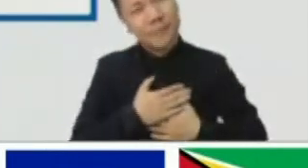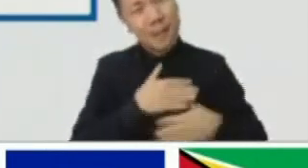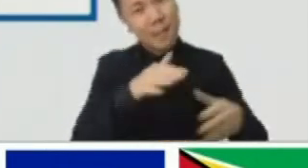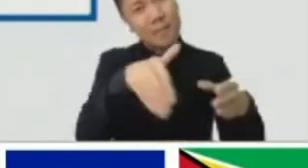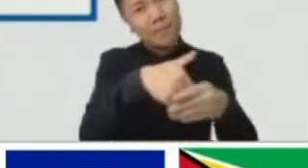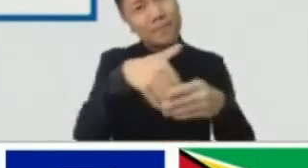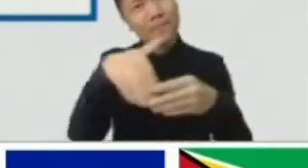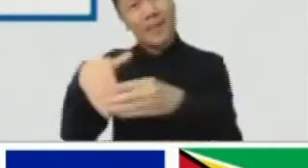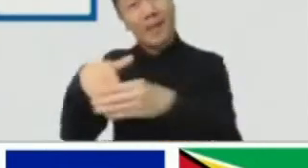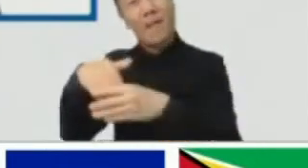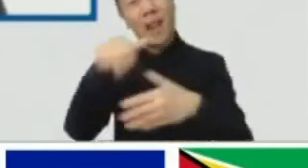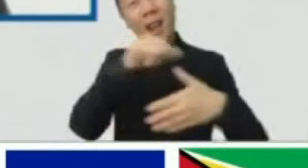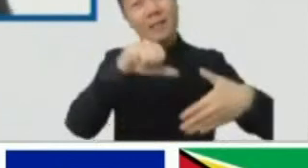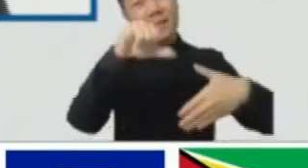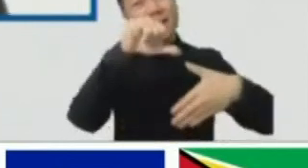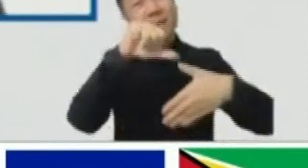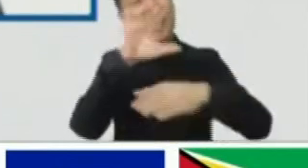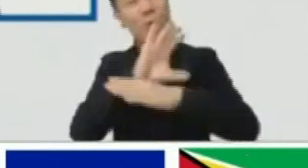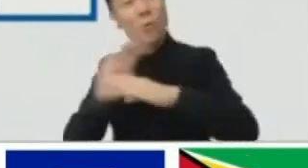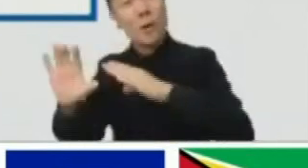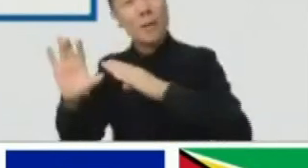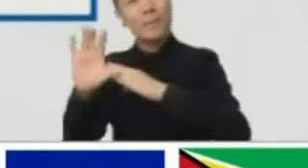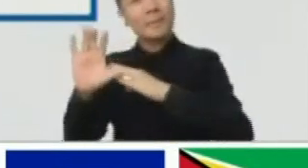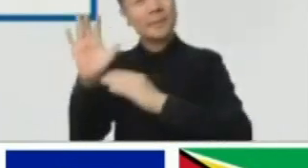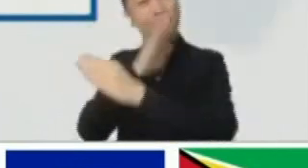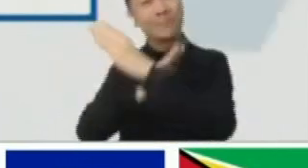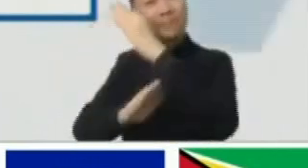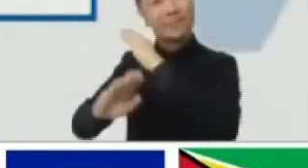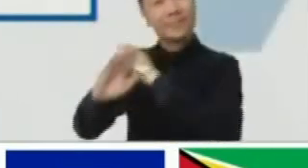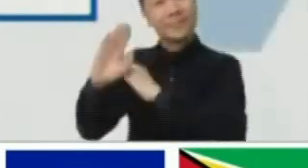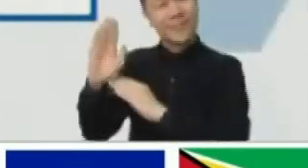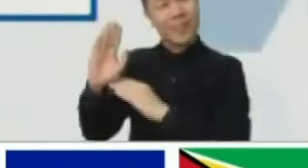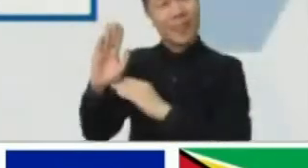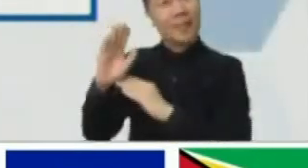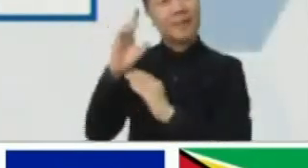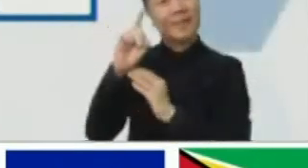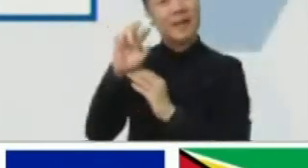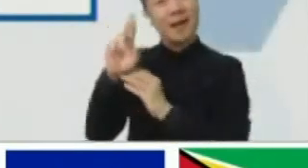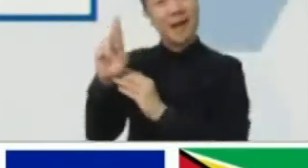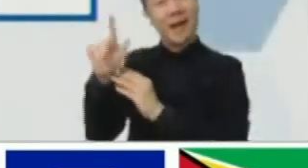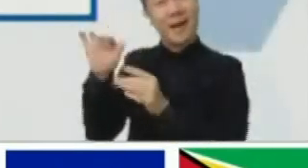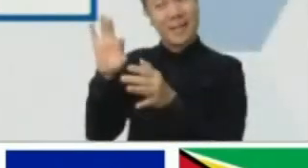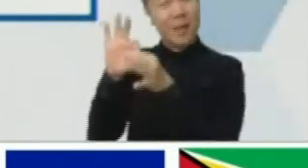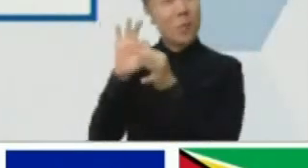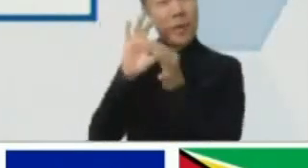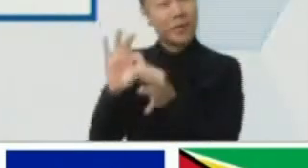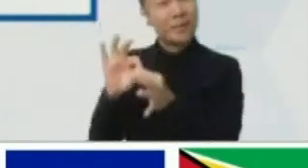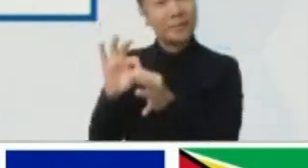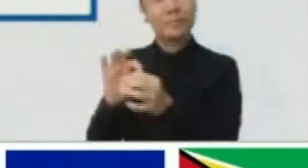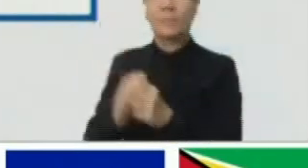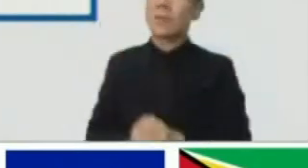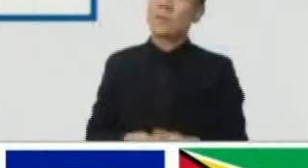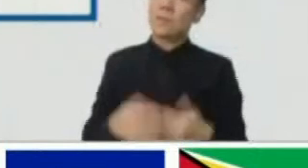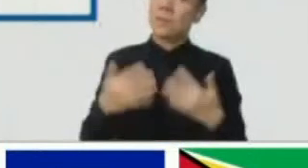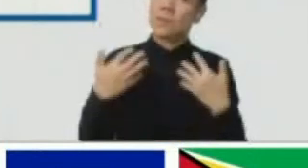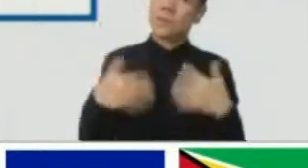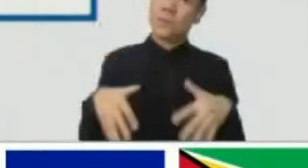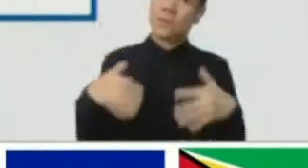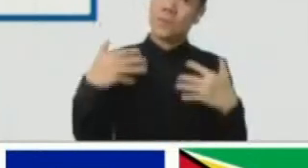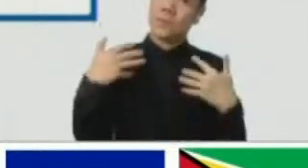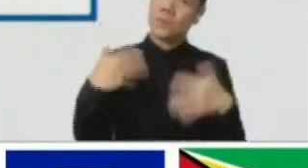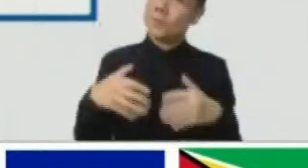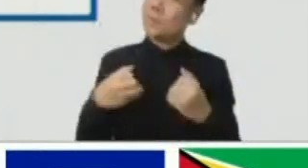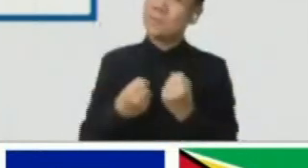America and Caribbean Disability Inclusive DRR Network for their remarkable support in ensuring